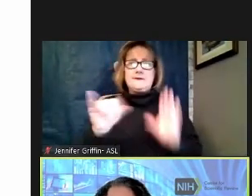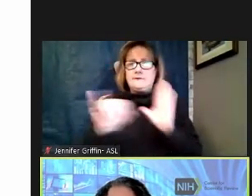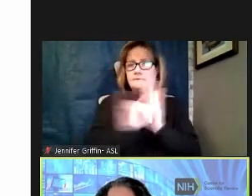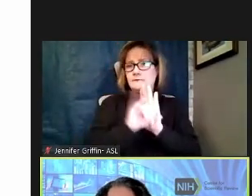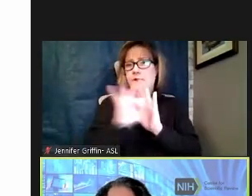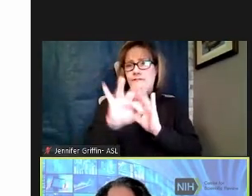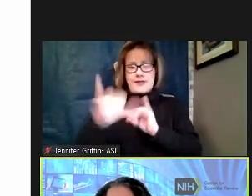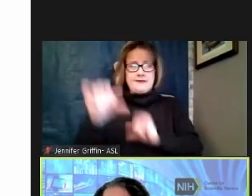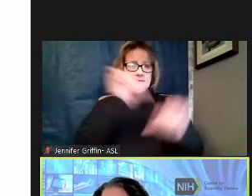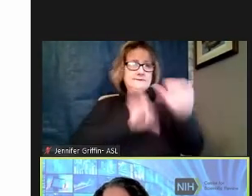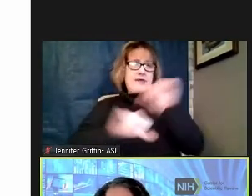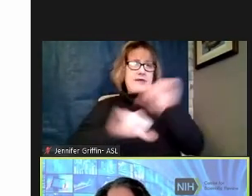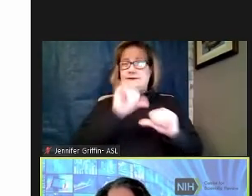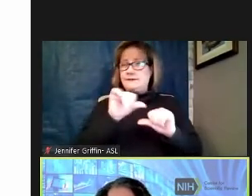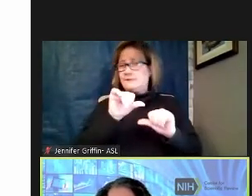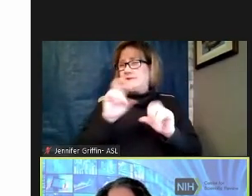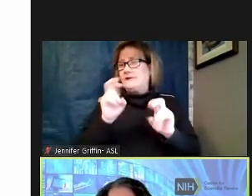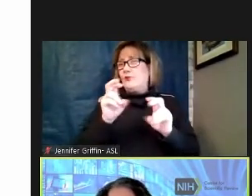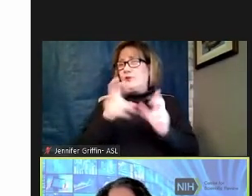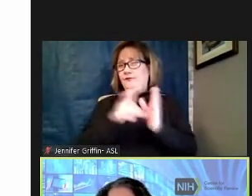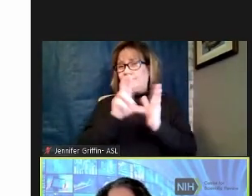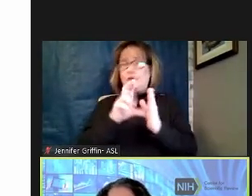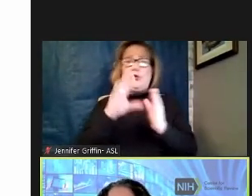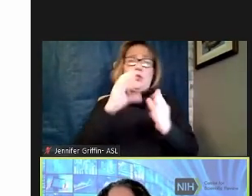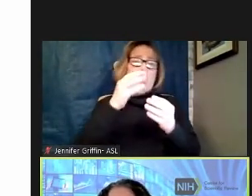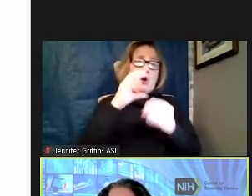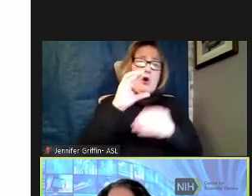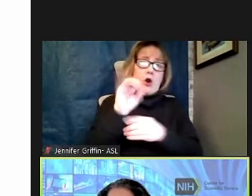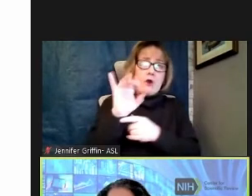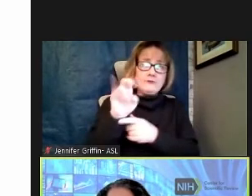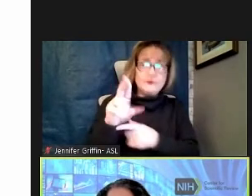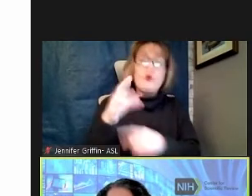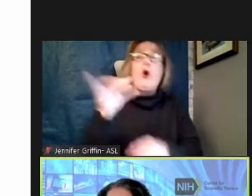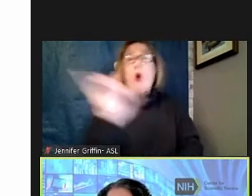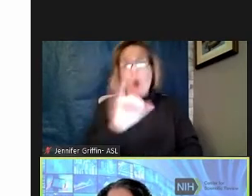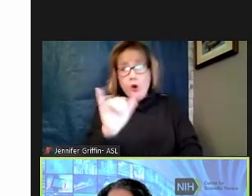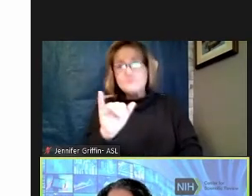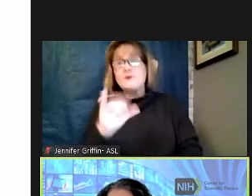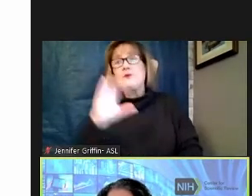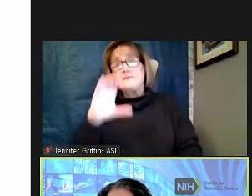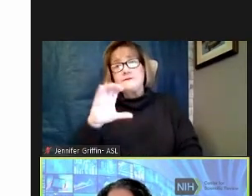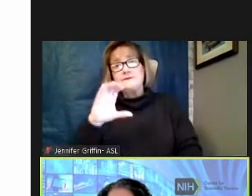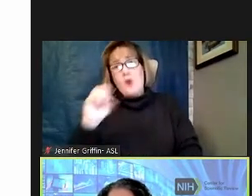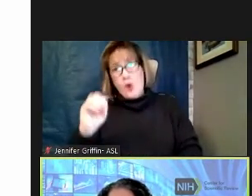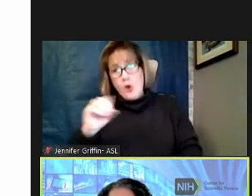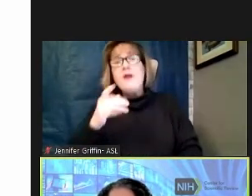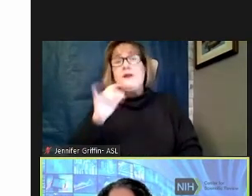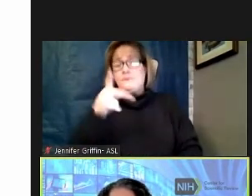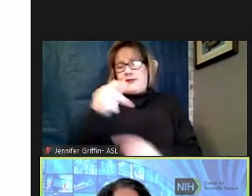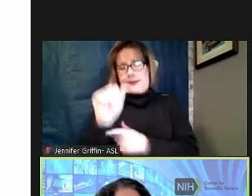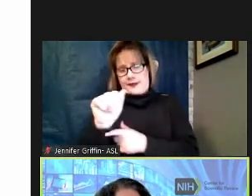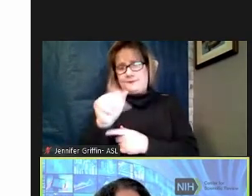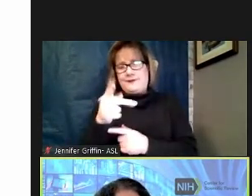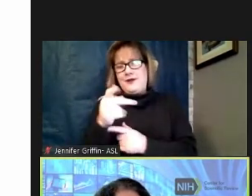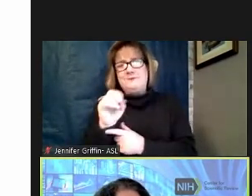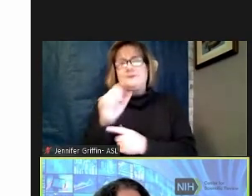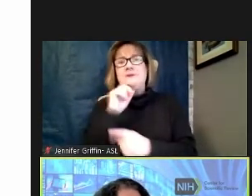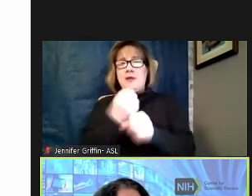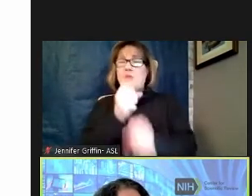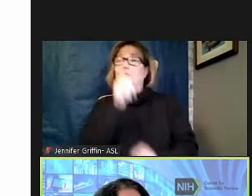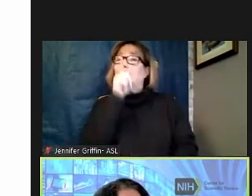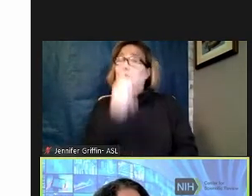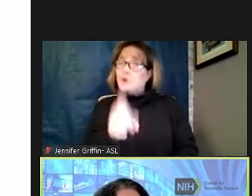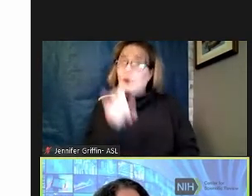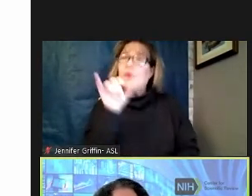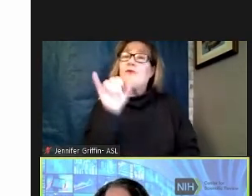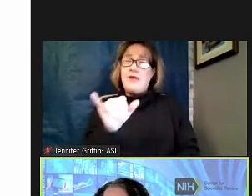scientific review officer as well as the program officer. And in your ERA Commons account is where you're going to make sure